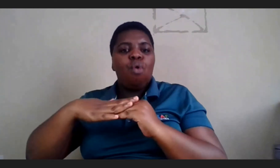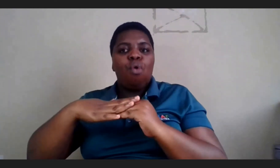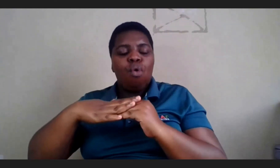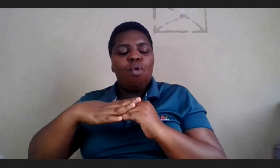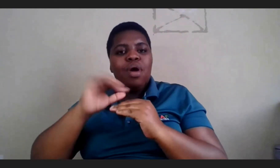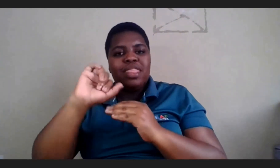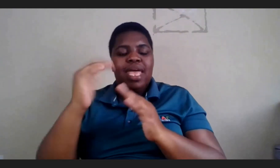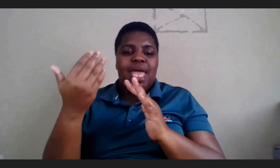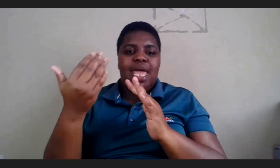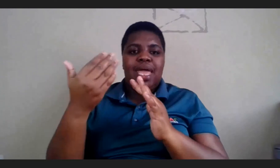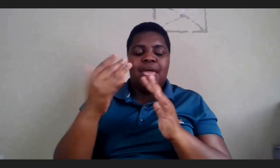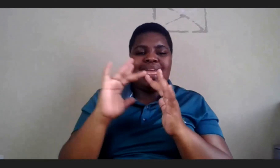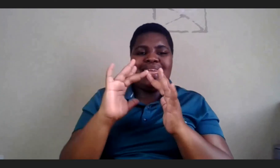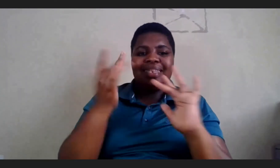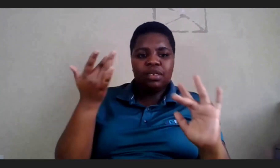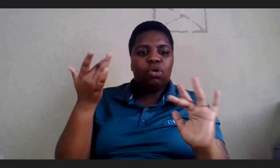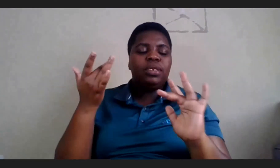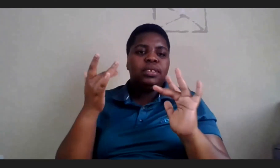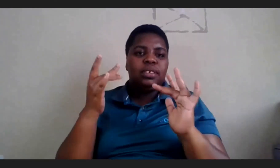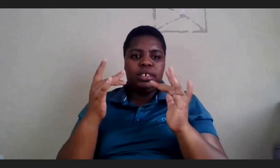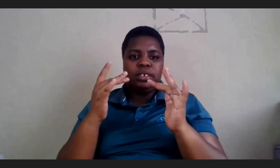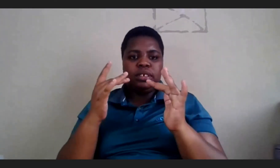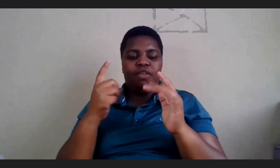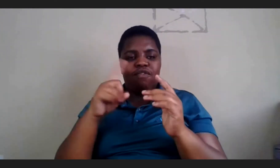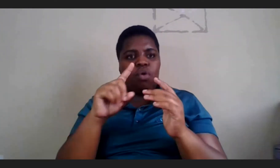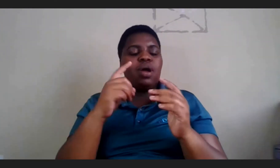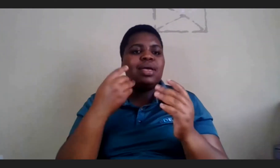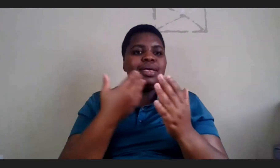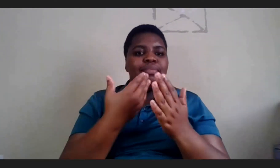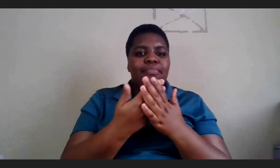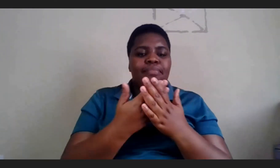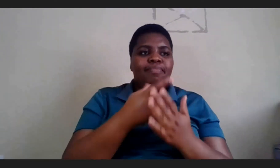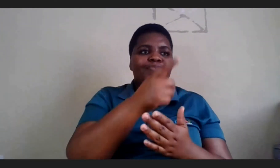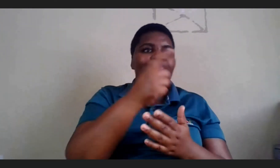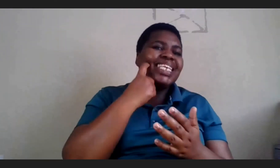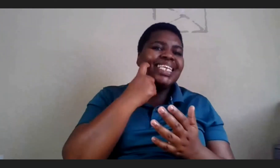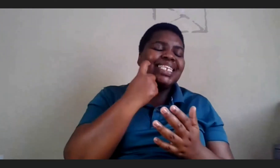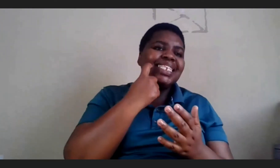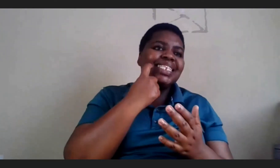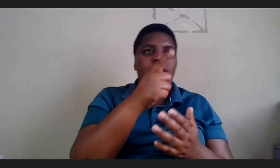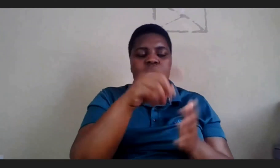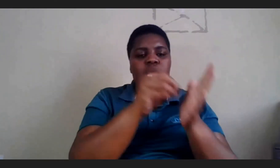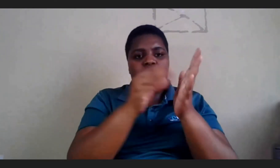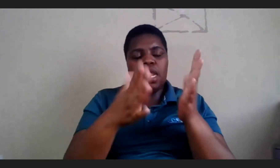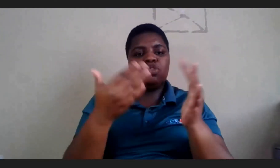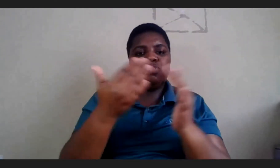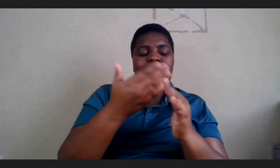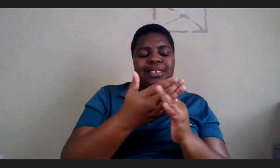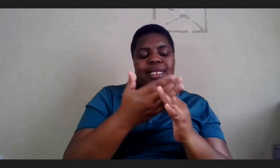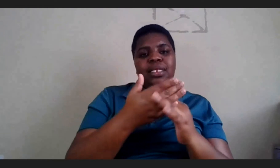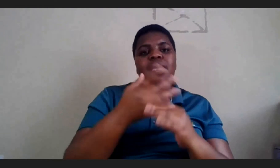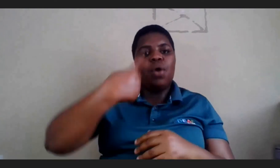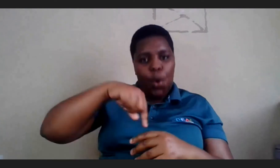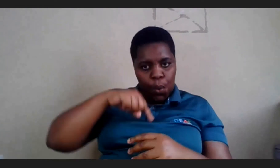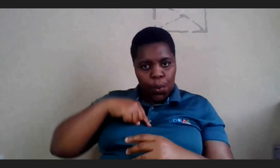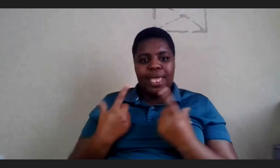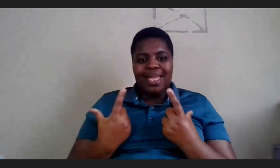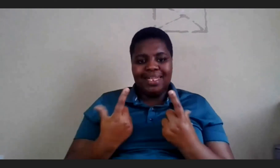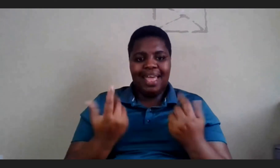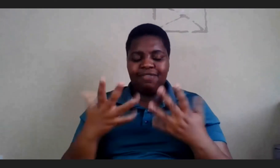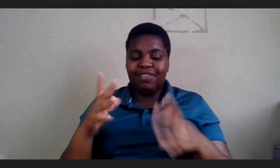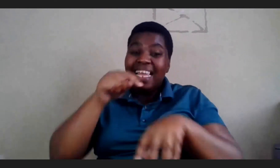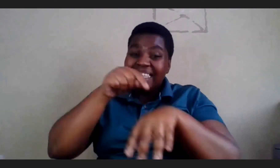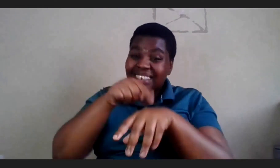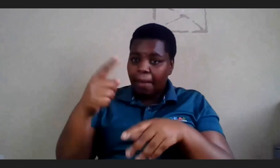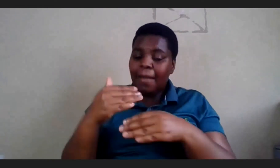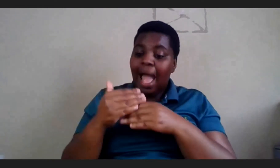sharing information on their platforms, as well as on the media, the social media platforms. So that's what was done. And